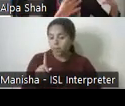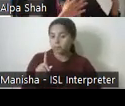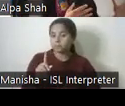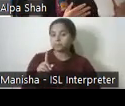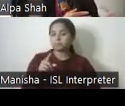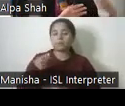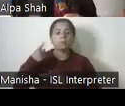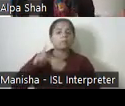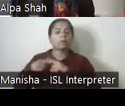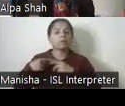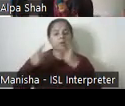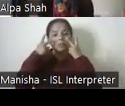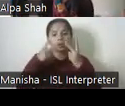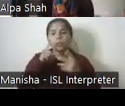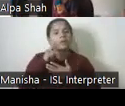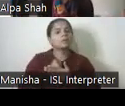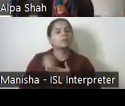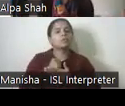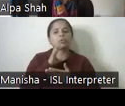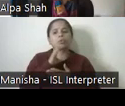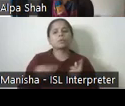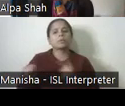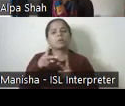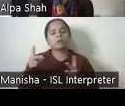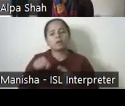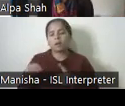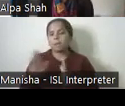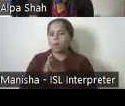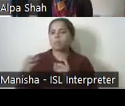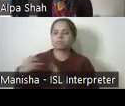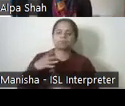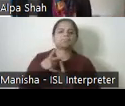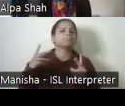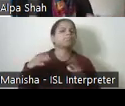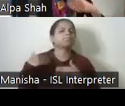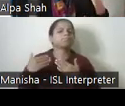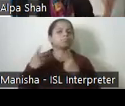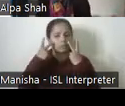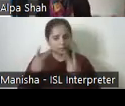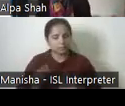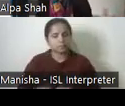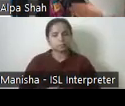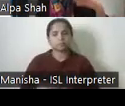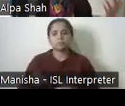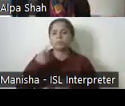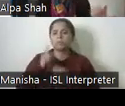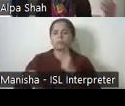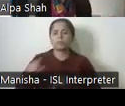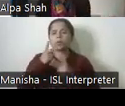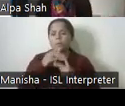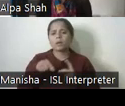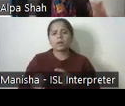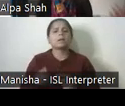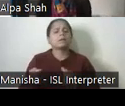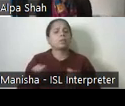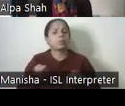that historically, they tried to keep at bay the influence of both. you know, historically they kind of retreated